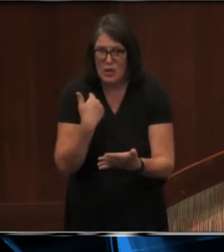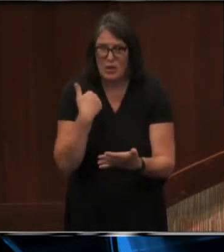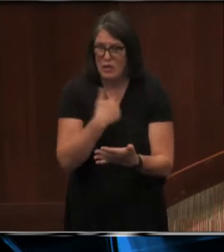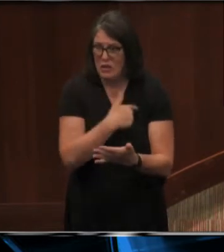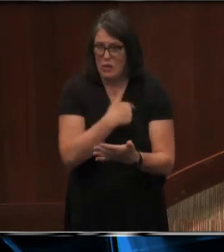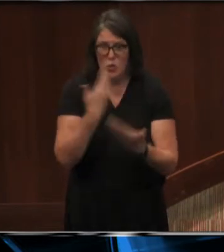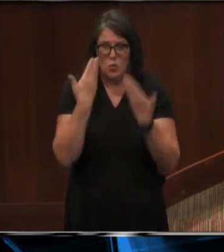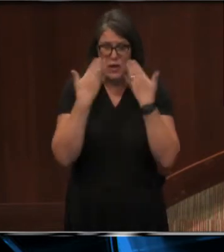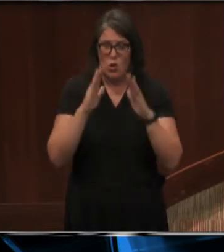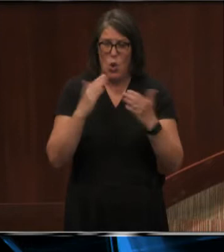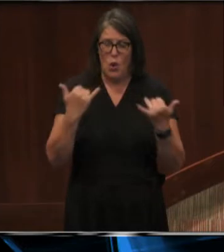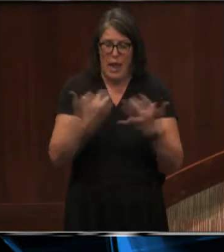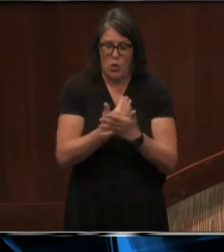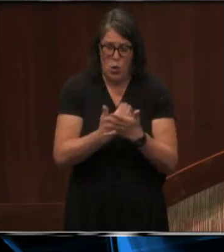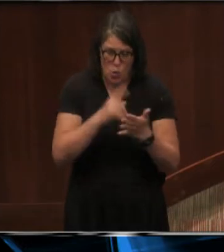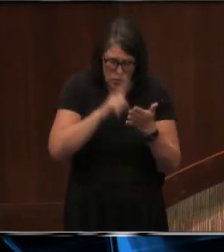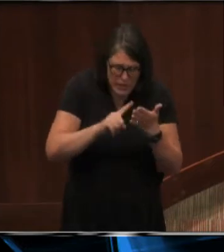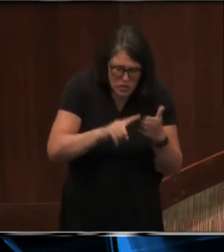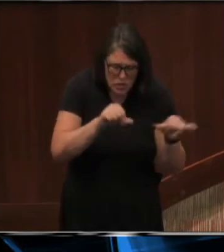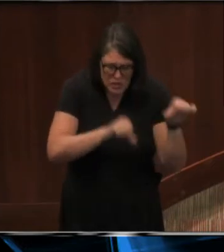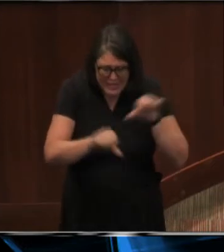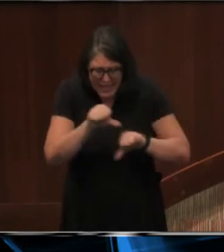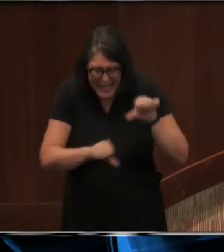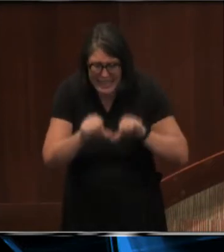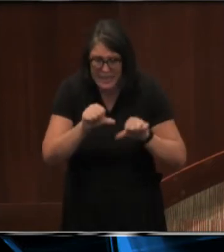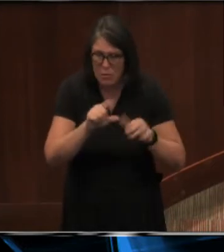learning sometimes weekly,